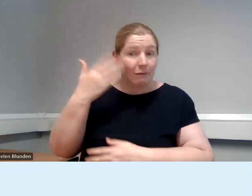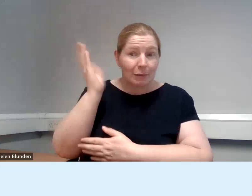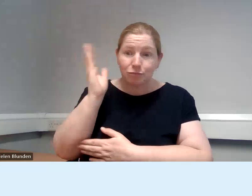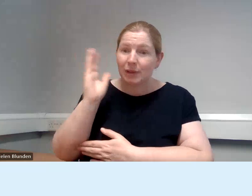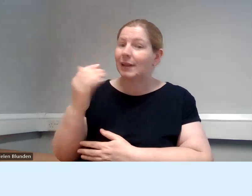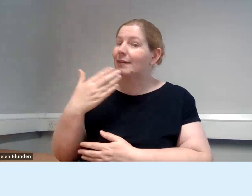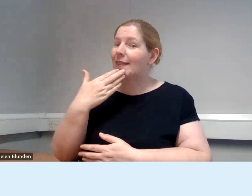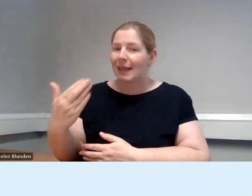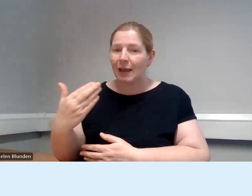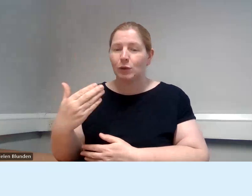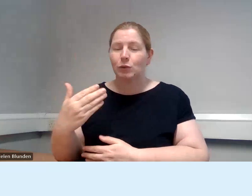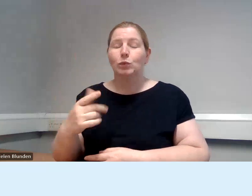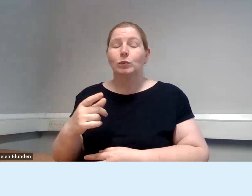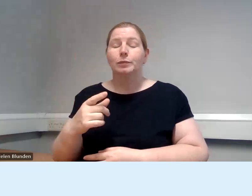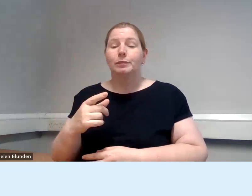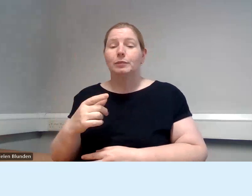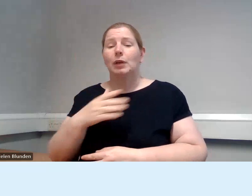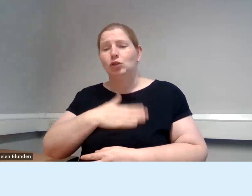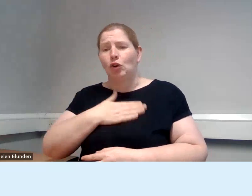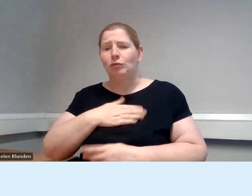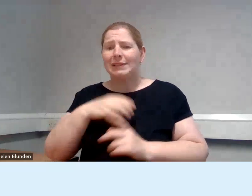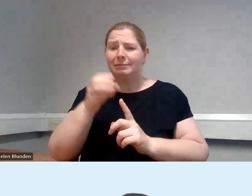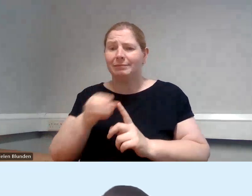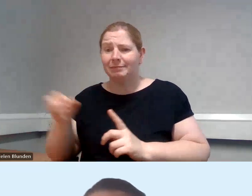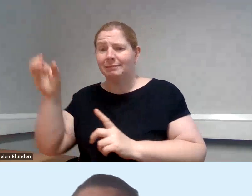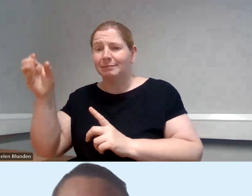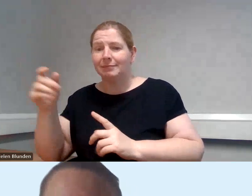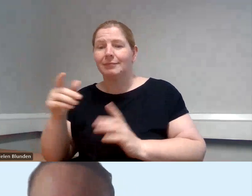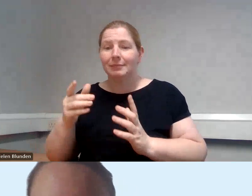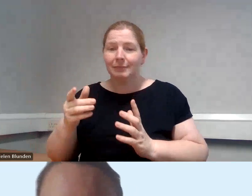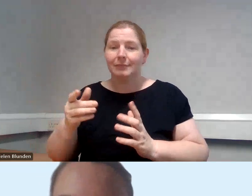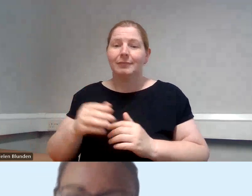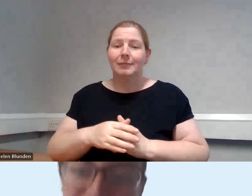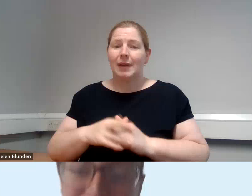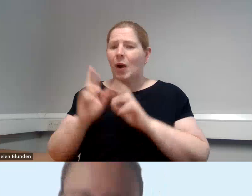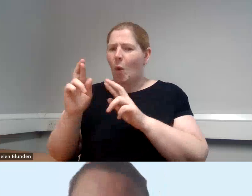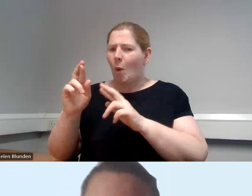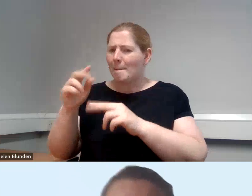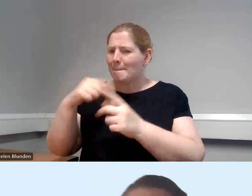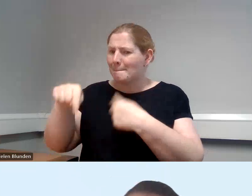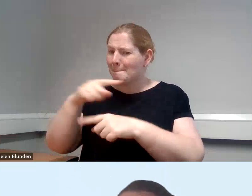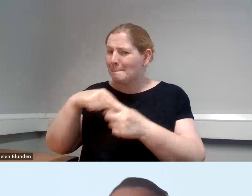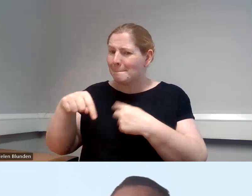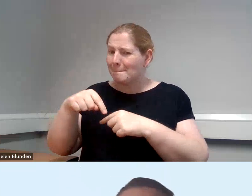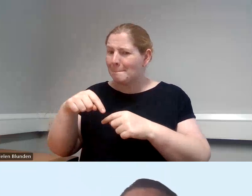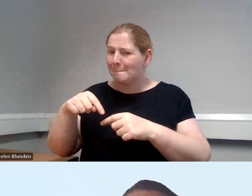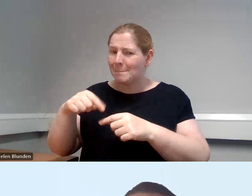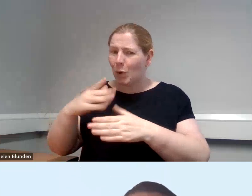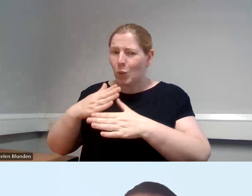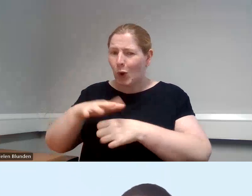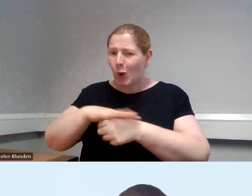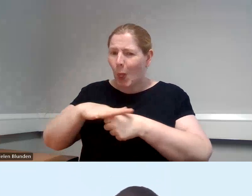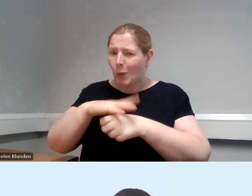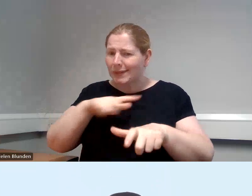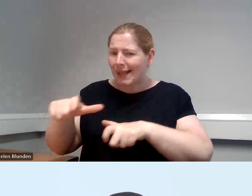Sorry to be losing you. I hope you're going to stay around in some capacity, whatever. I don't know, but